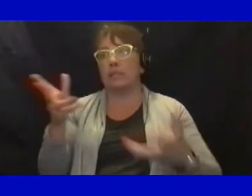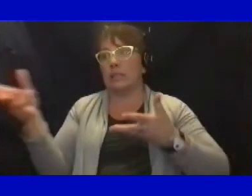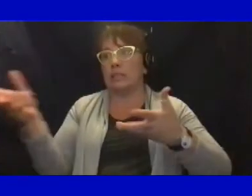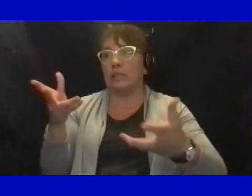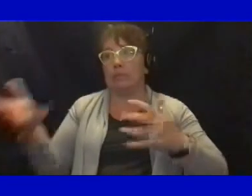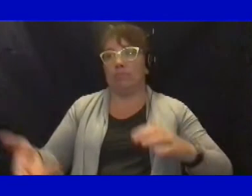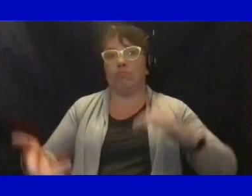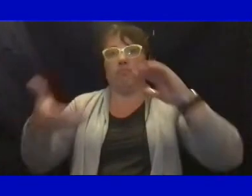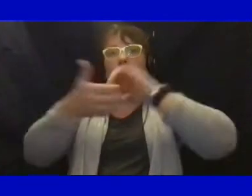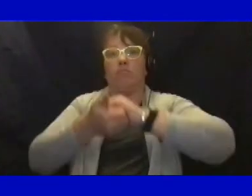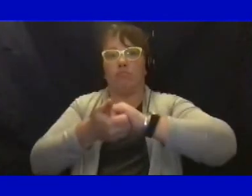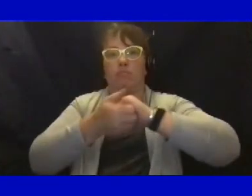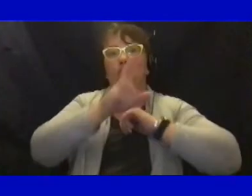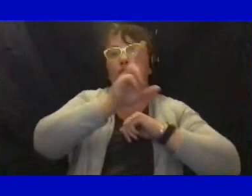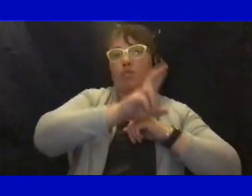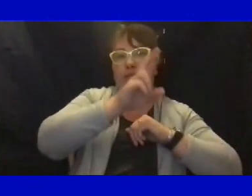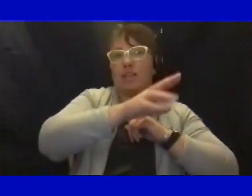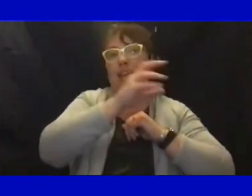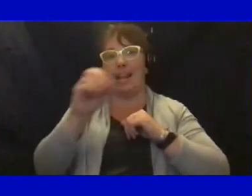same time.